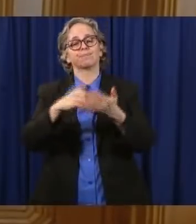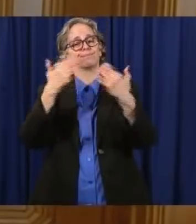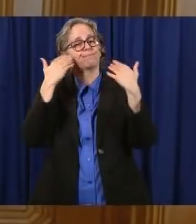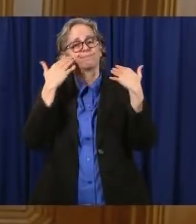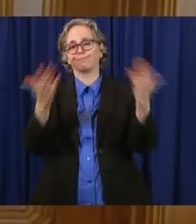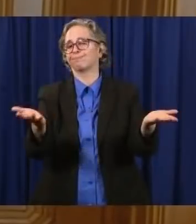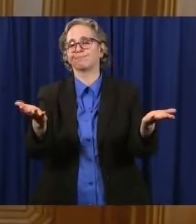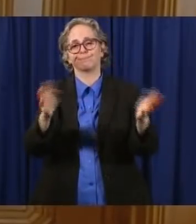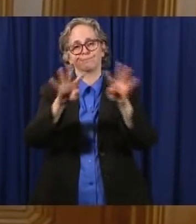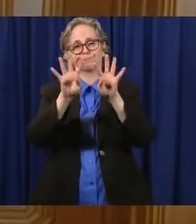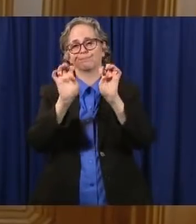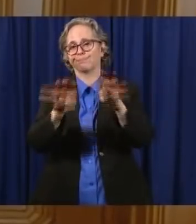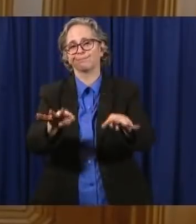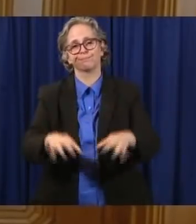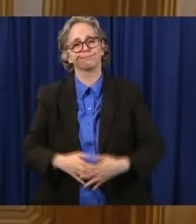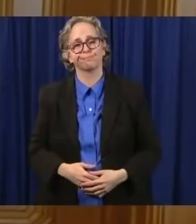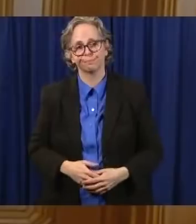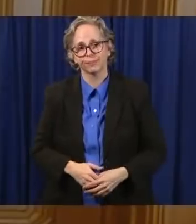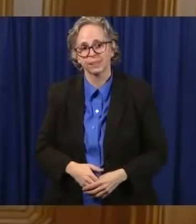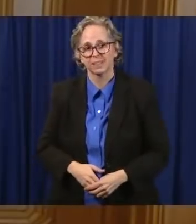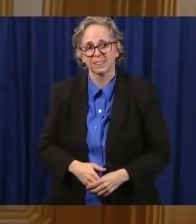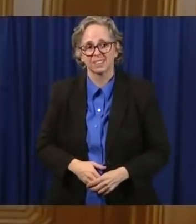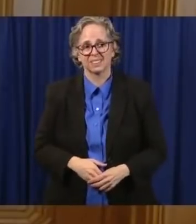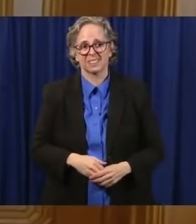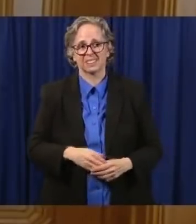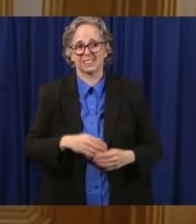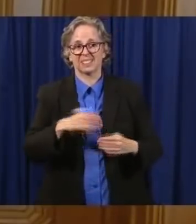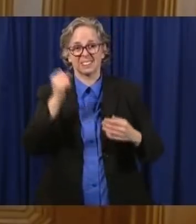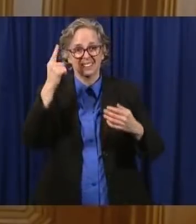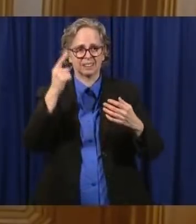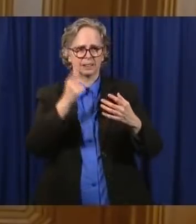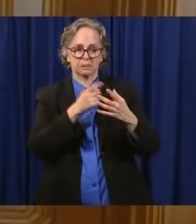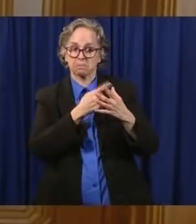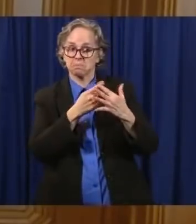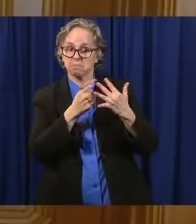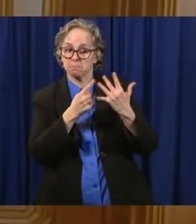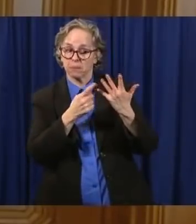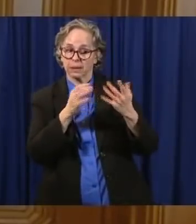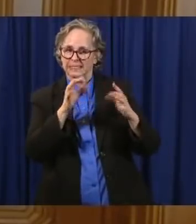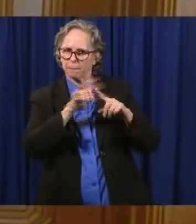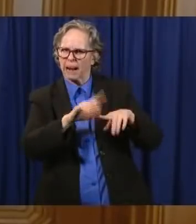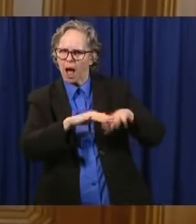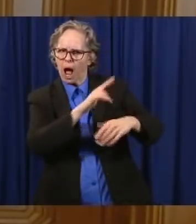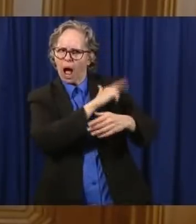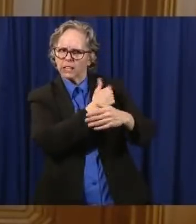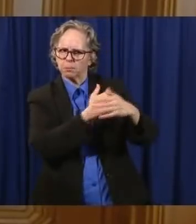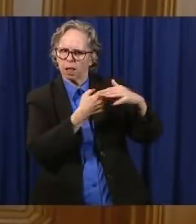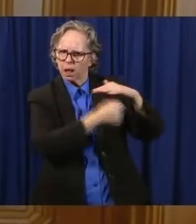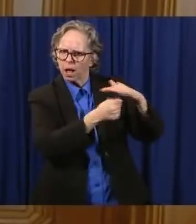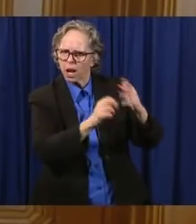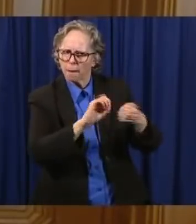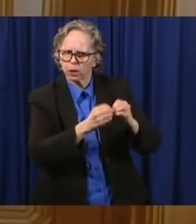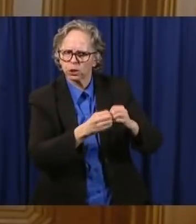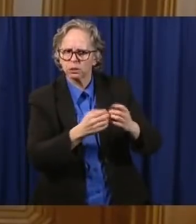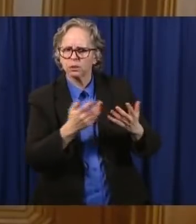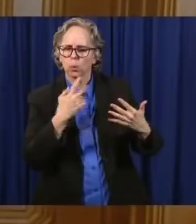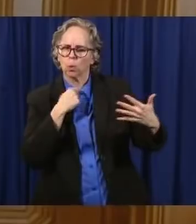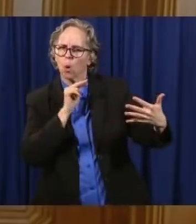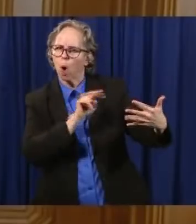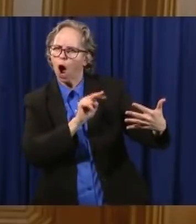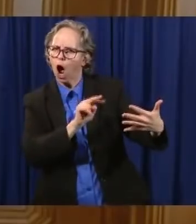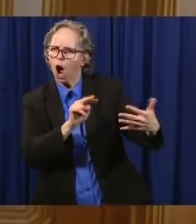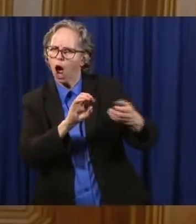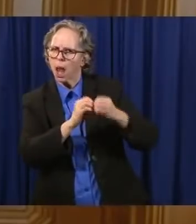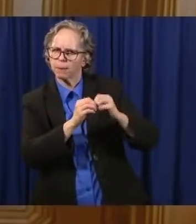There are indicators that we are looking at, the hospitalization rate, for example, and you look at that rate, how that